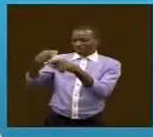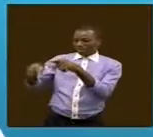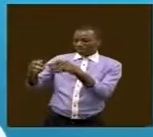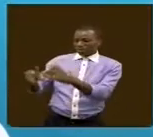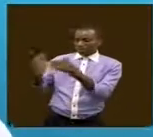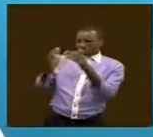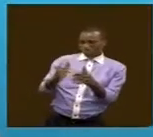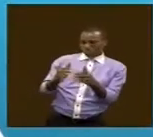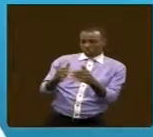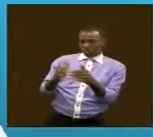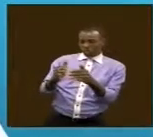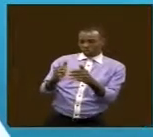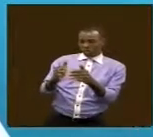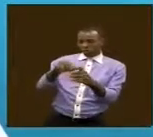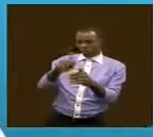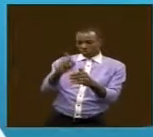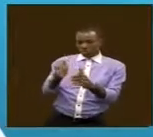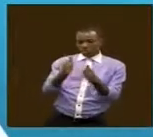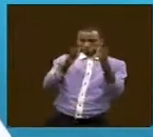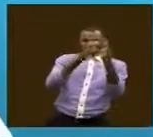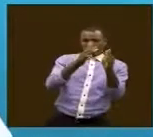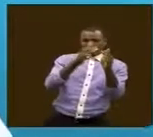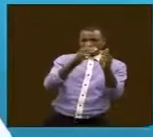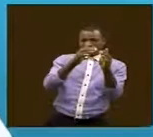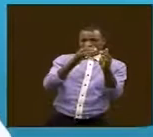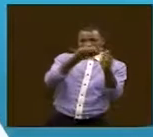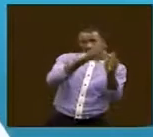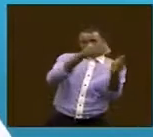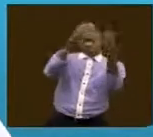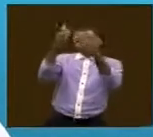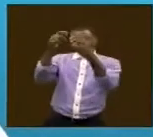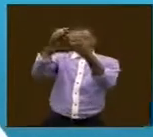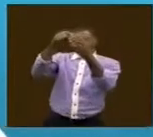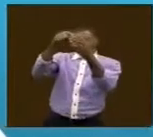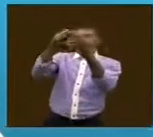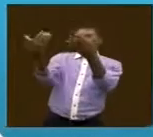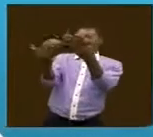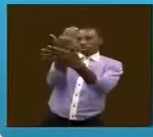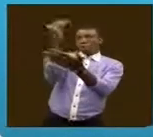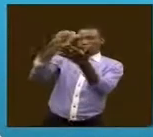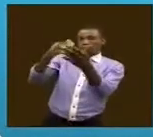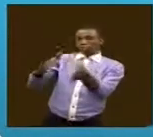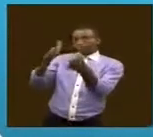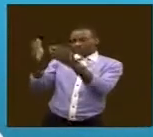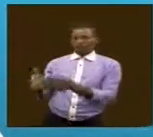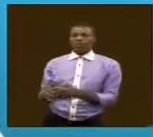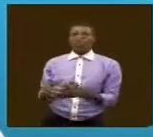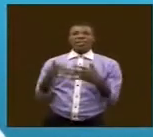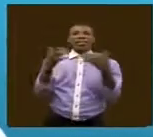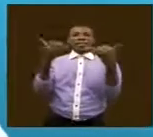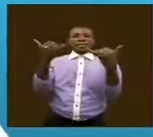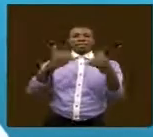Now, take your jotter and let's do the following exercises.